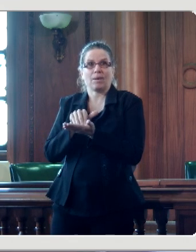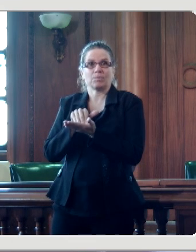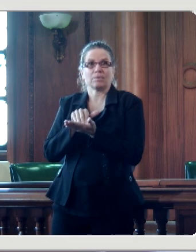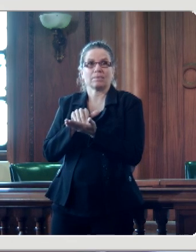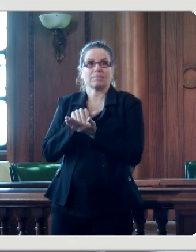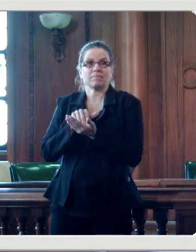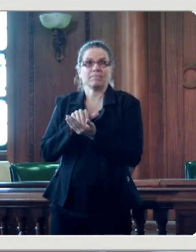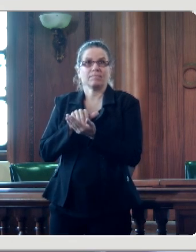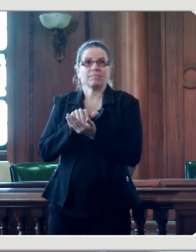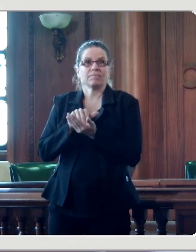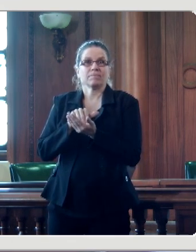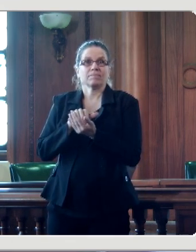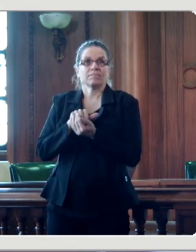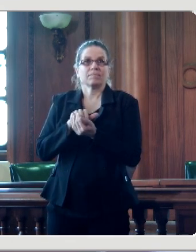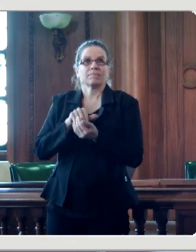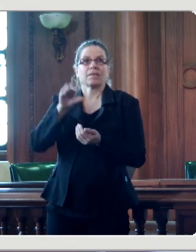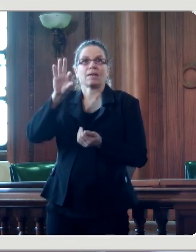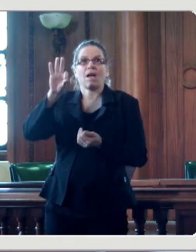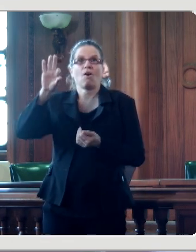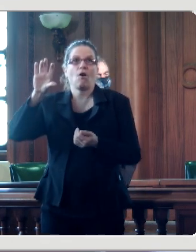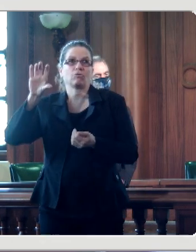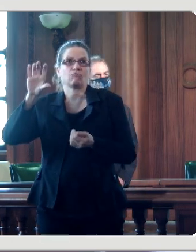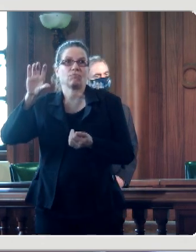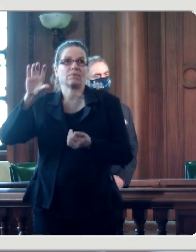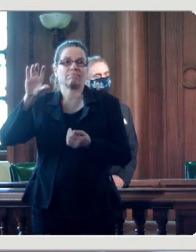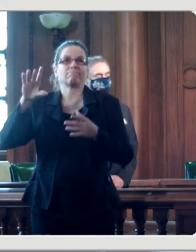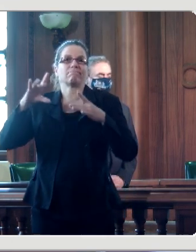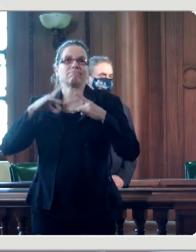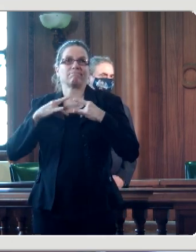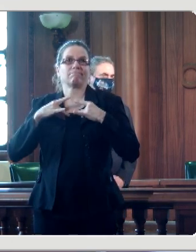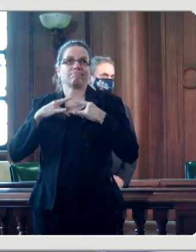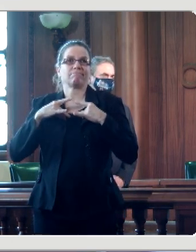987 cases as of January 2nd. That's